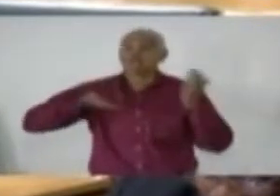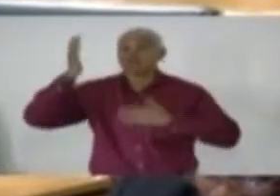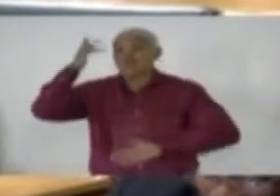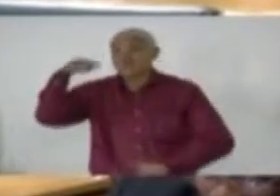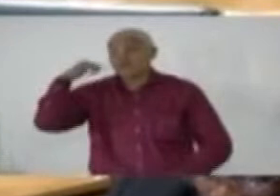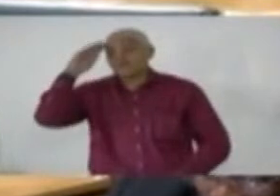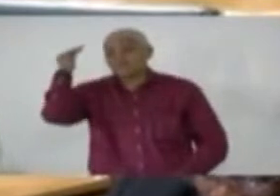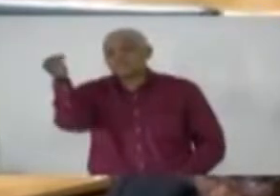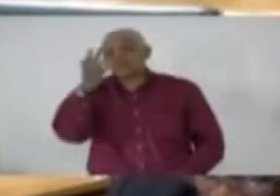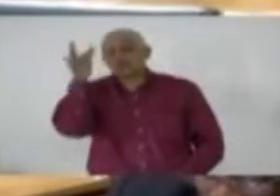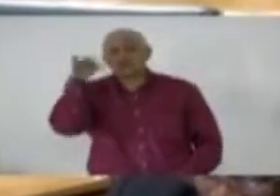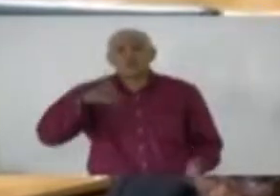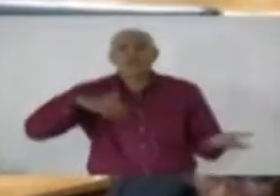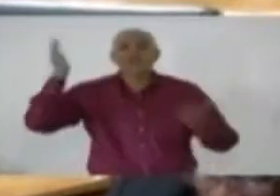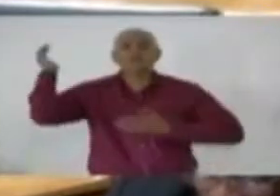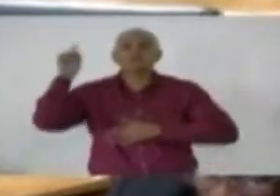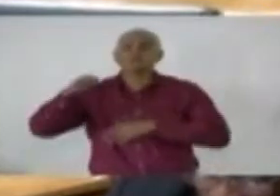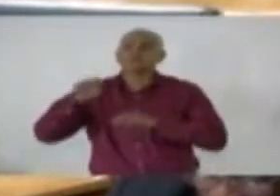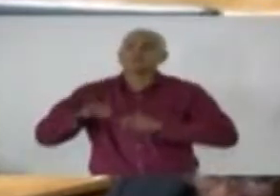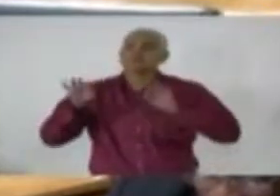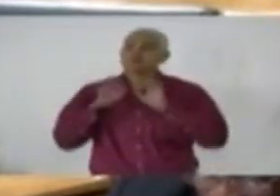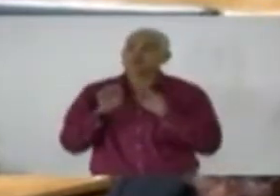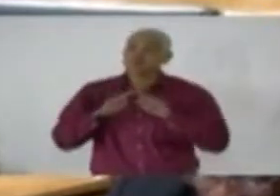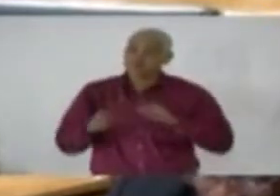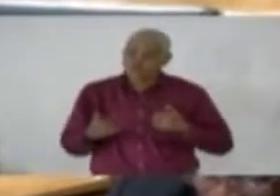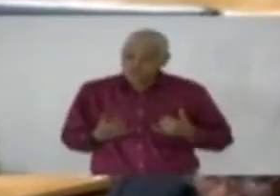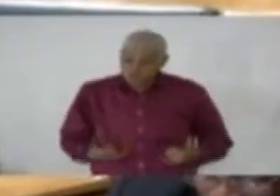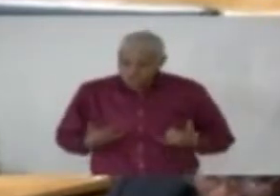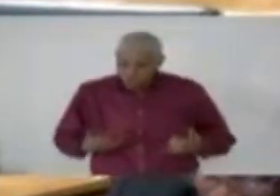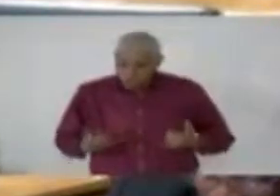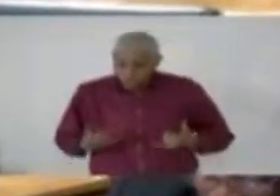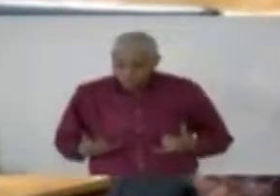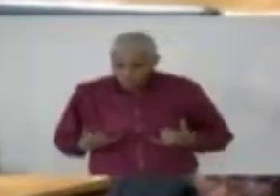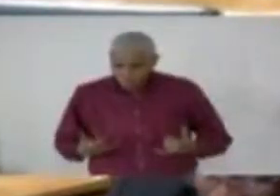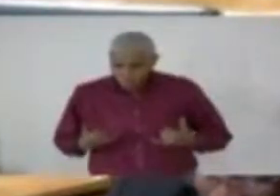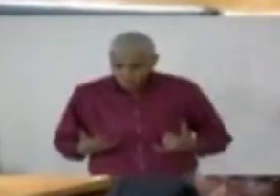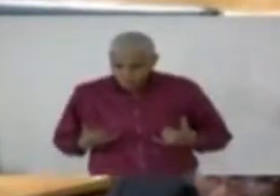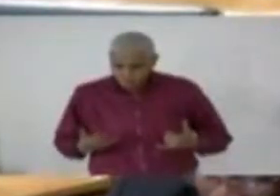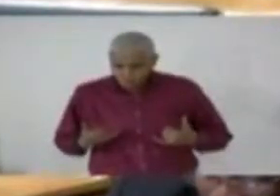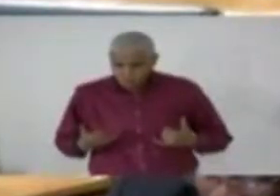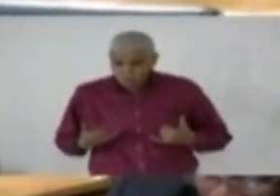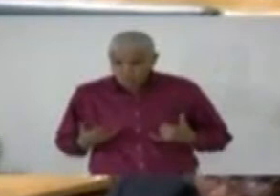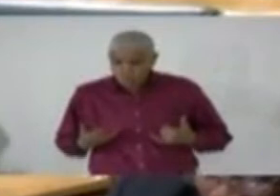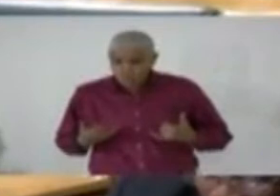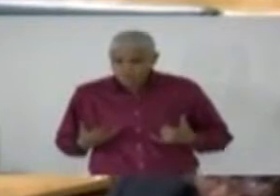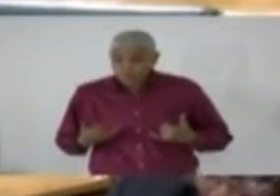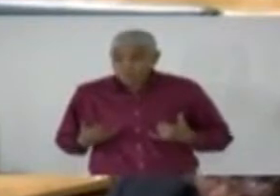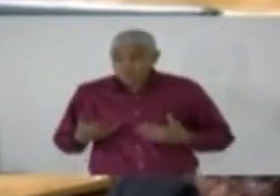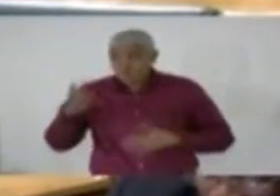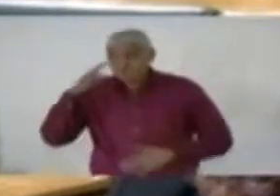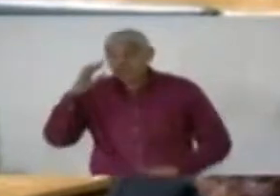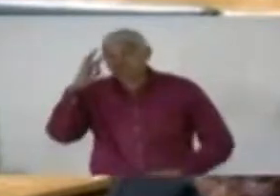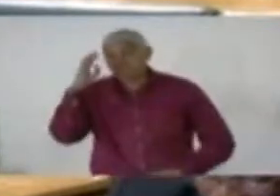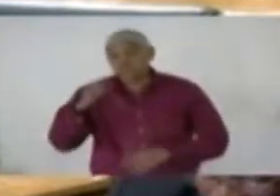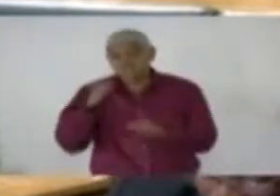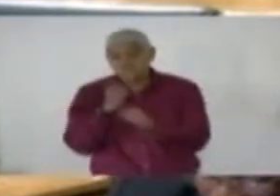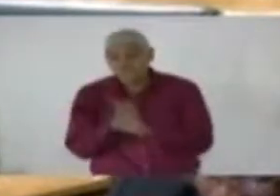going to tell you why exports are so important. But right now, Mr. Chairman, for 6